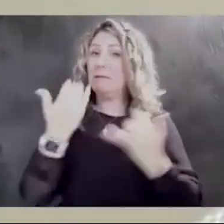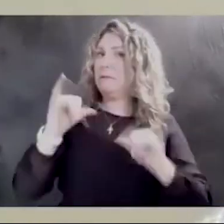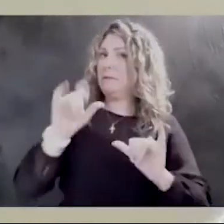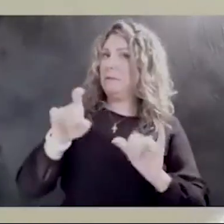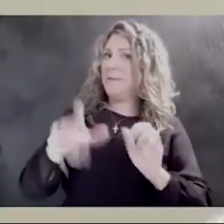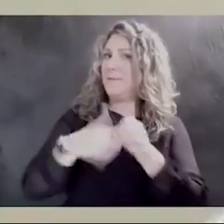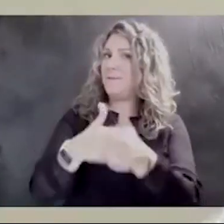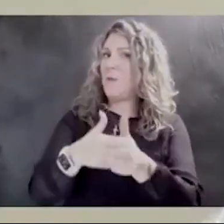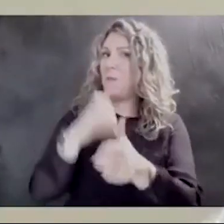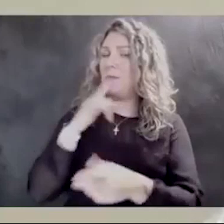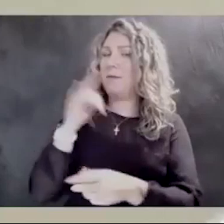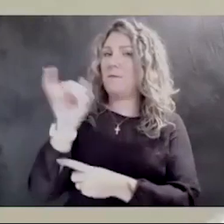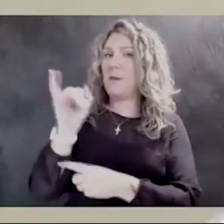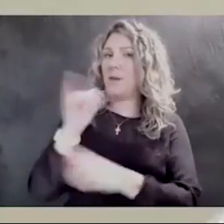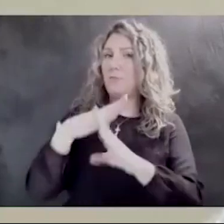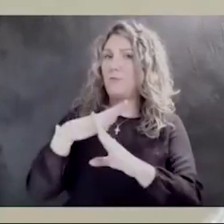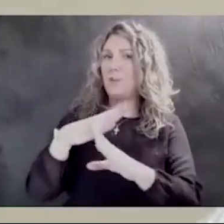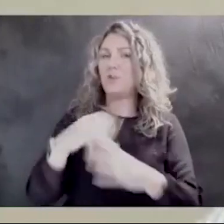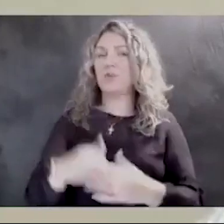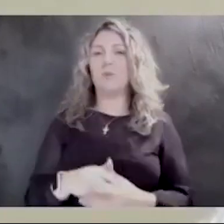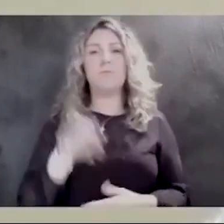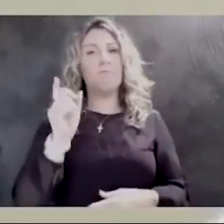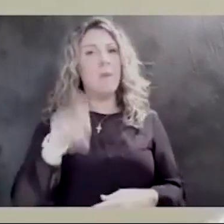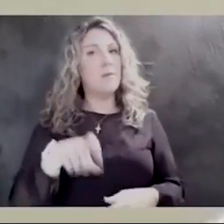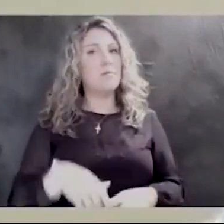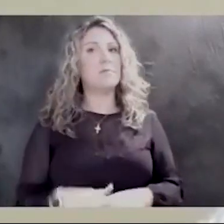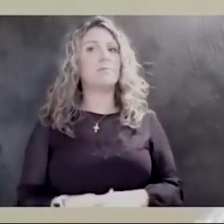those infection prevention